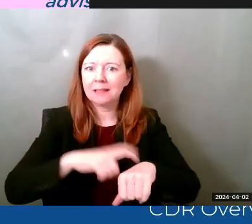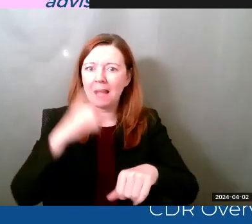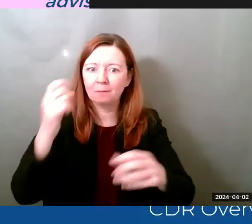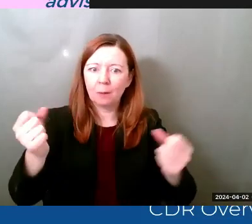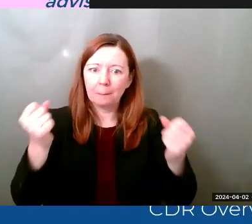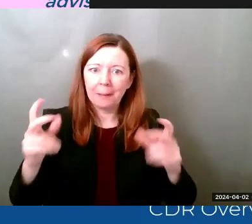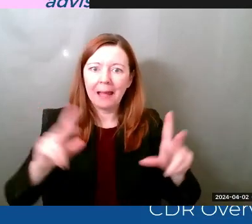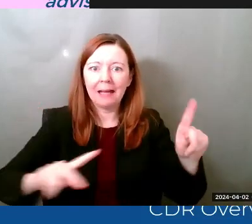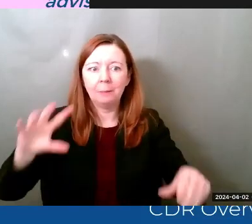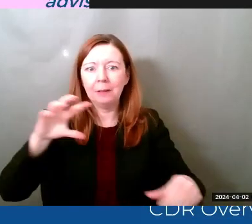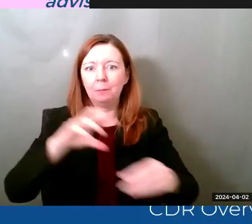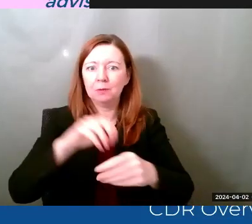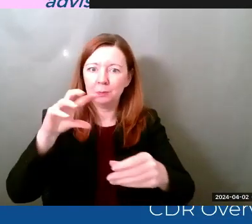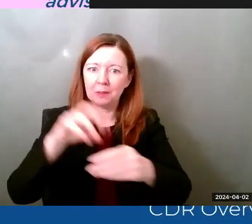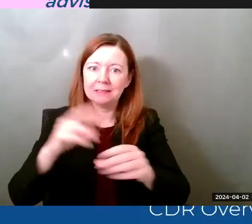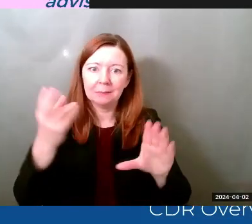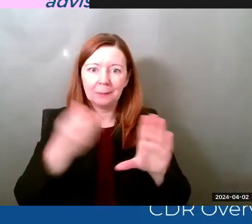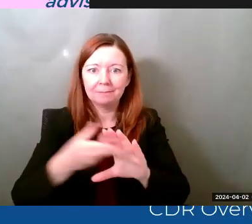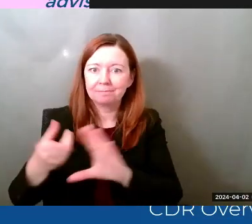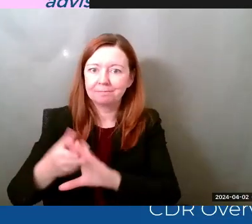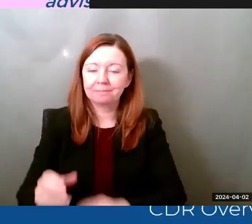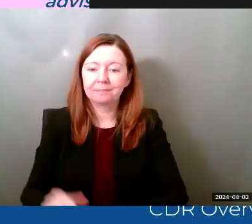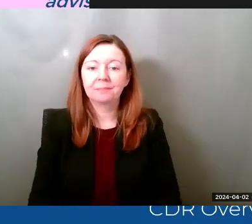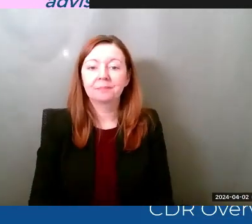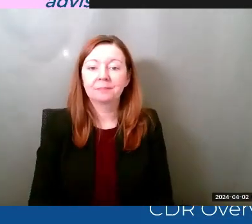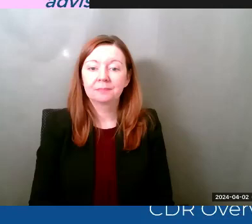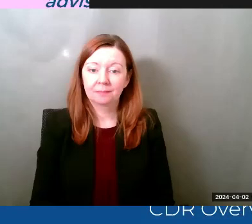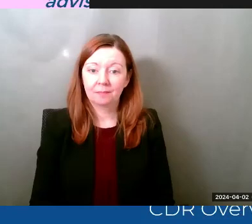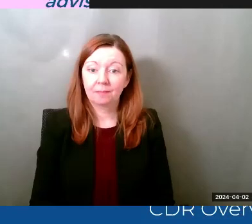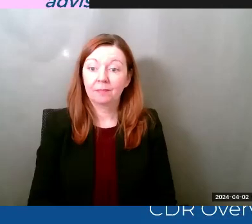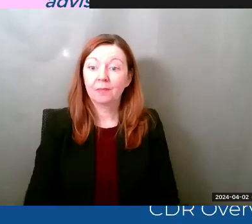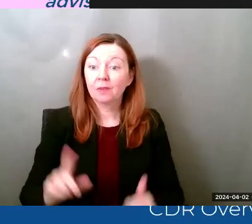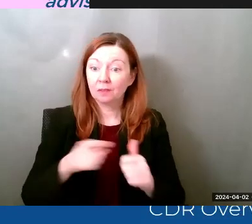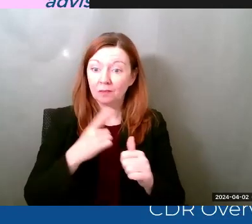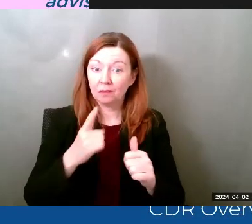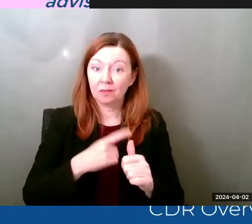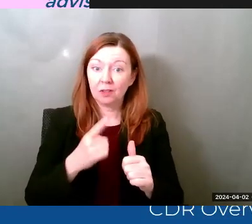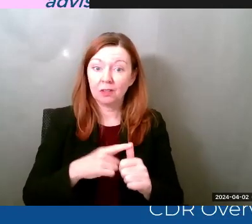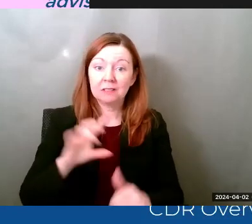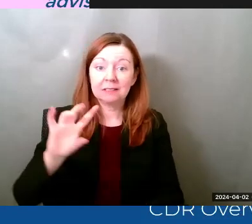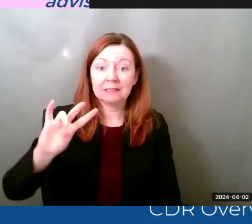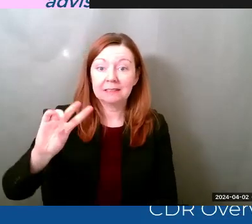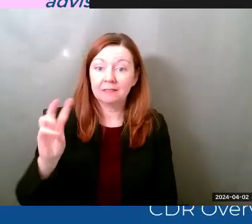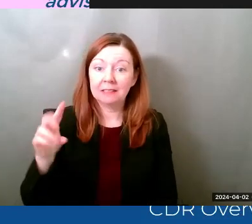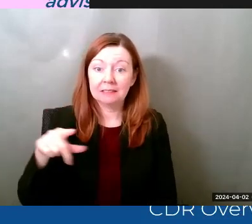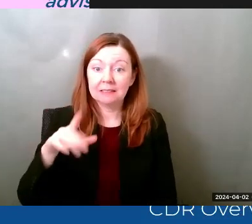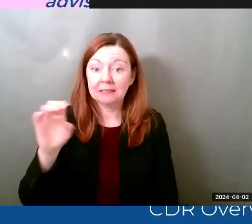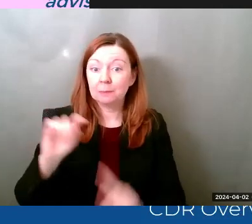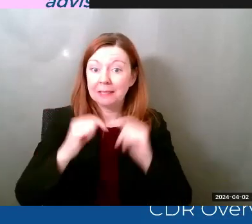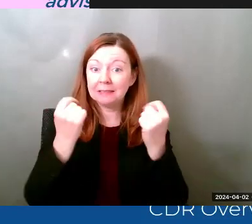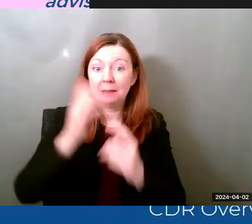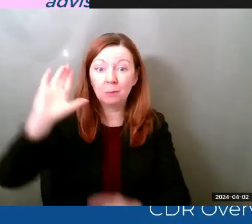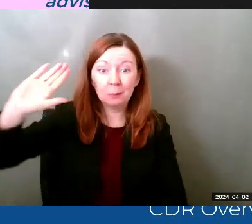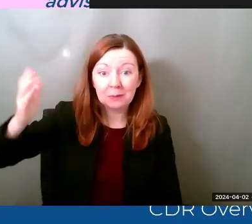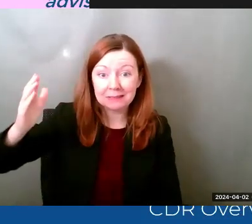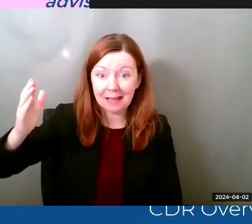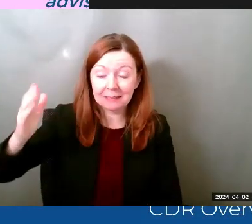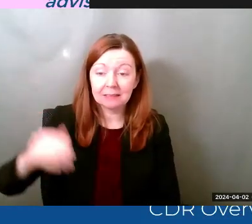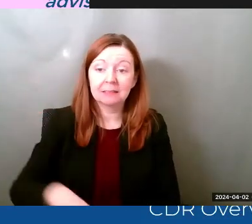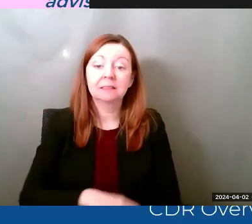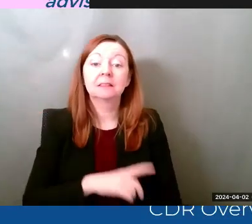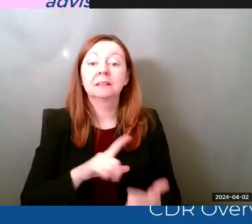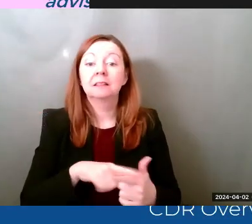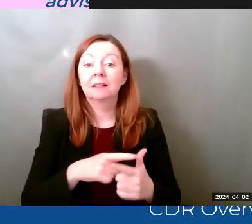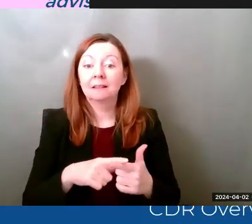to participate. First, with a presentation by the 76th Place team, followed